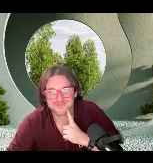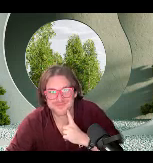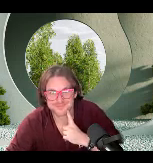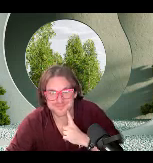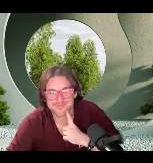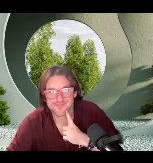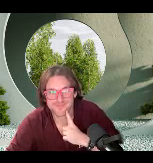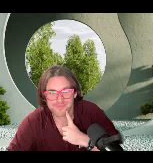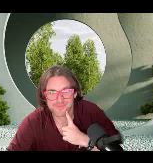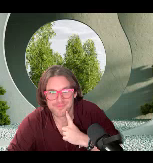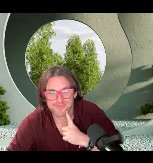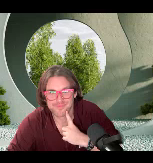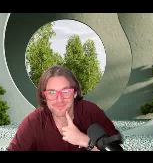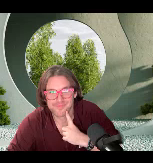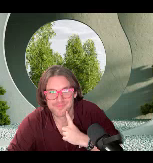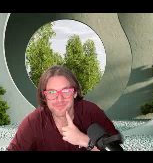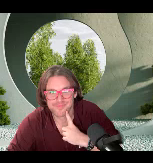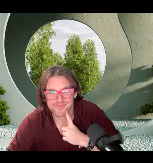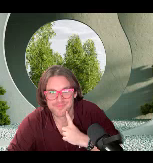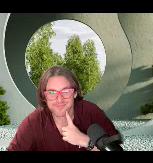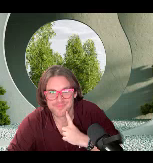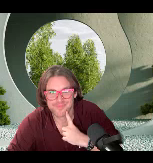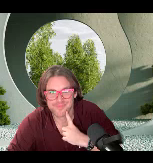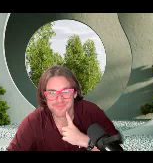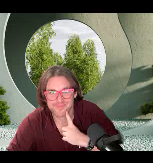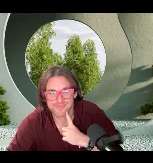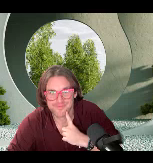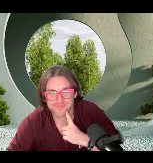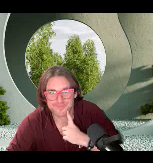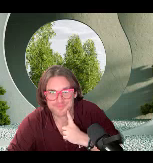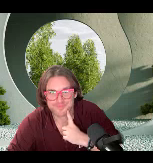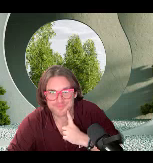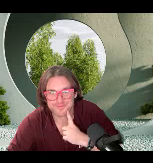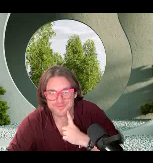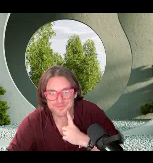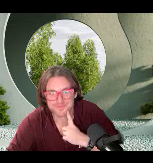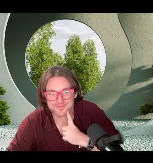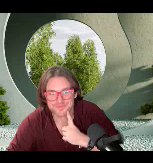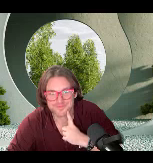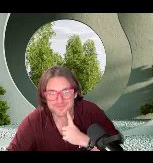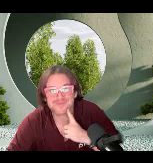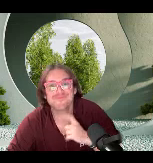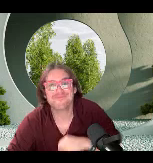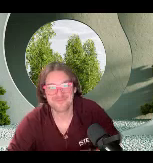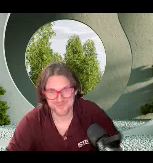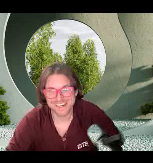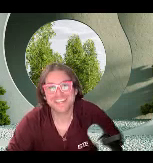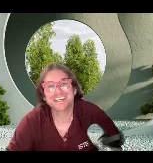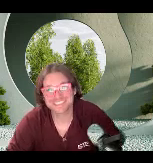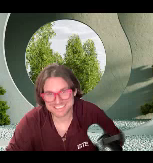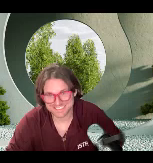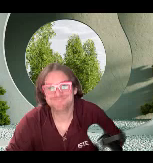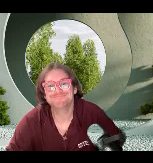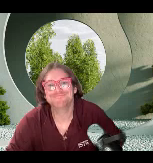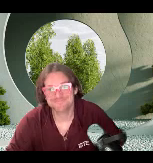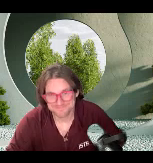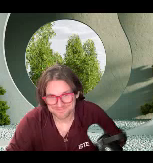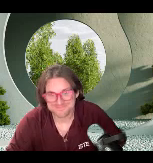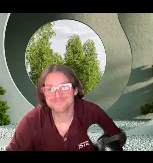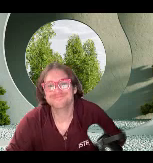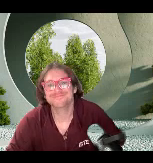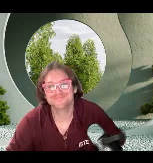scan one, I just remember I was at University of Florida and they would give us documents that were just images, and I couldn't do the search feature to find what